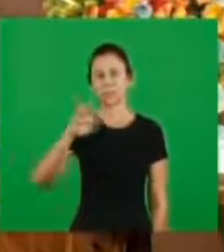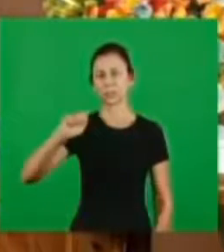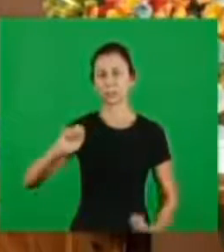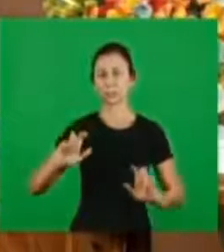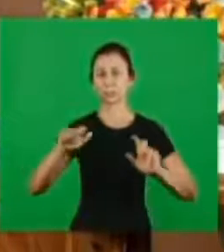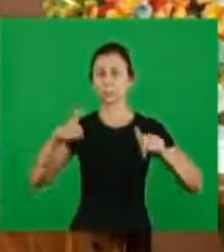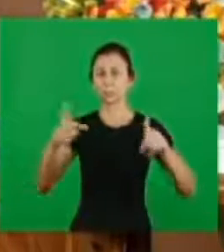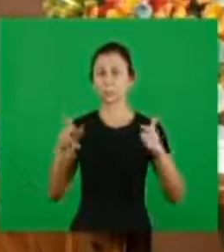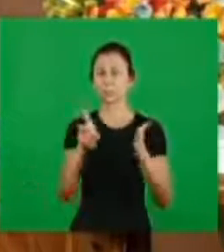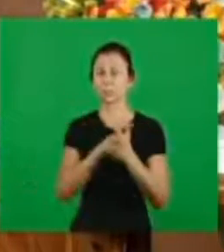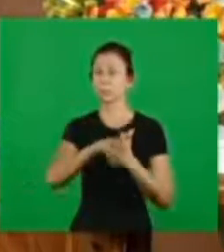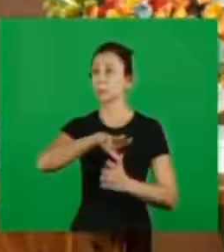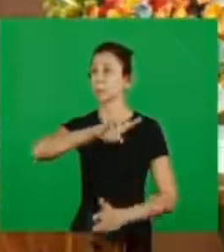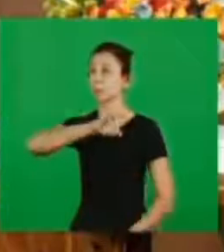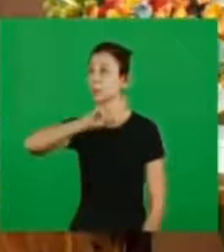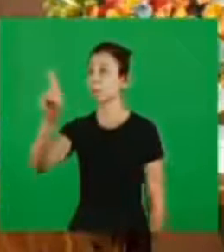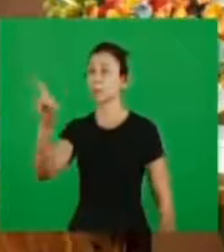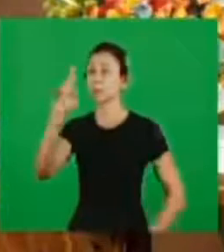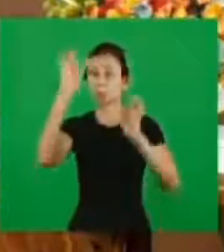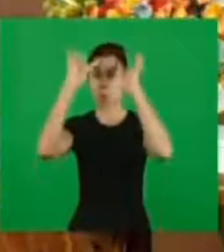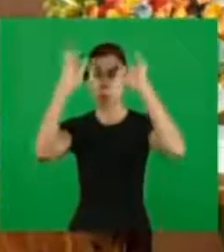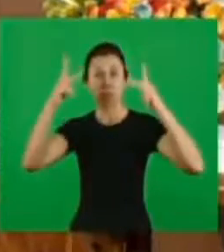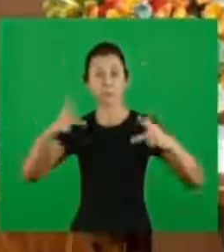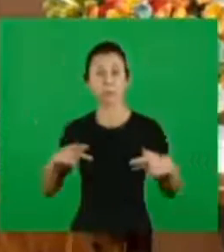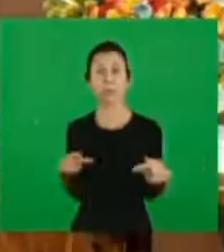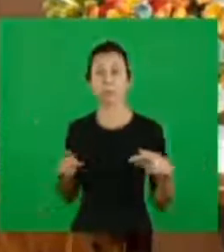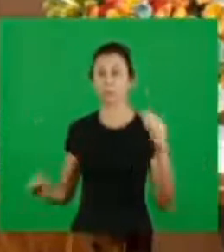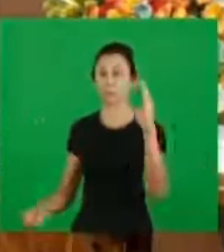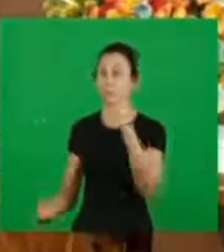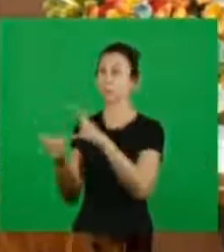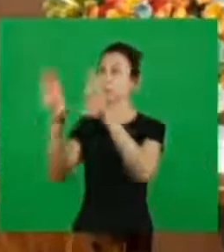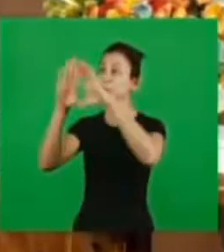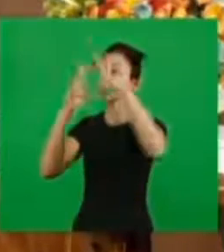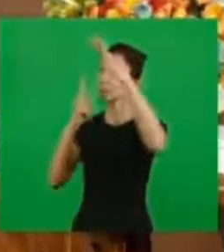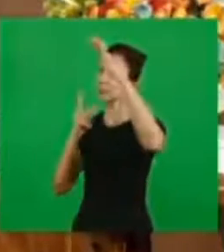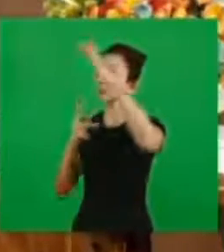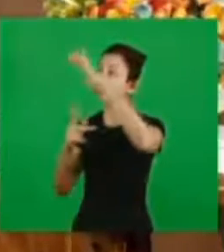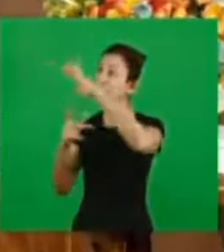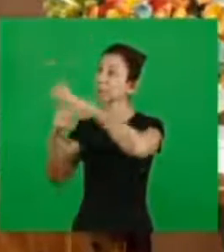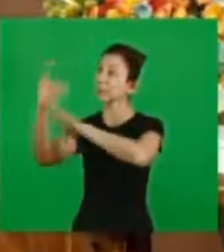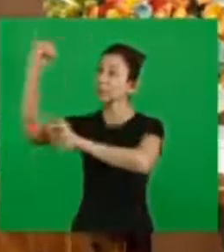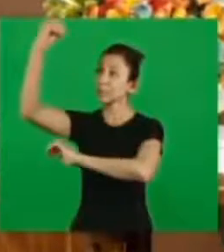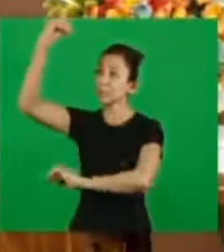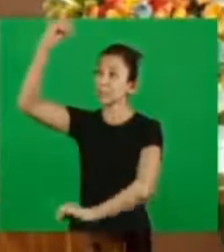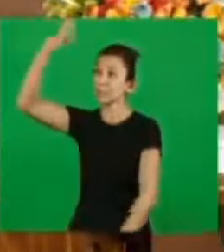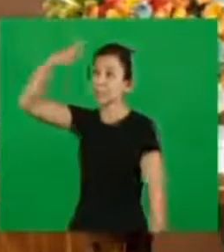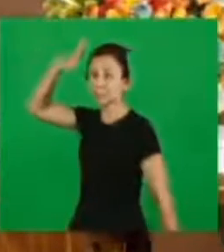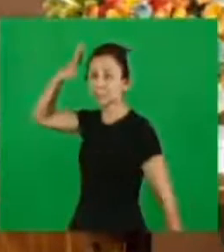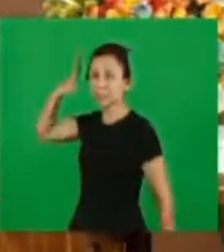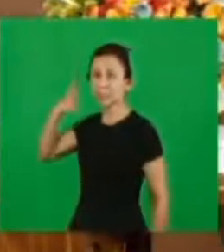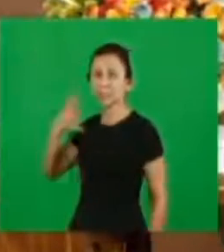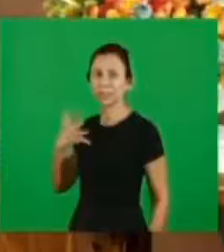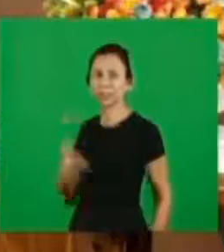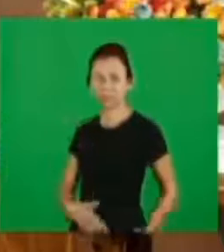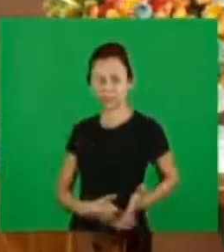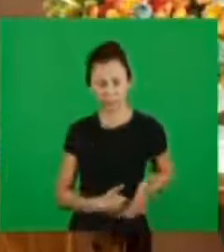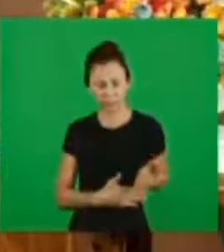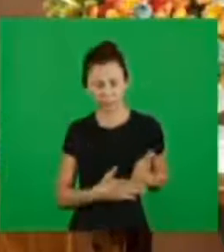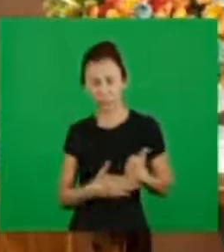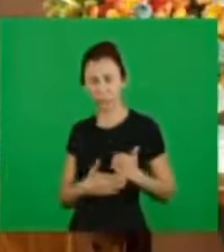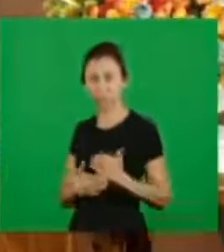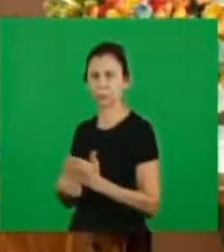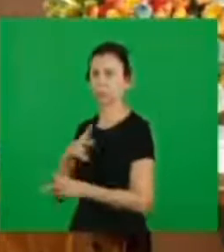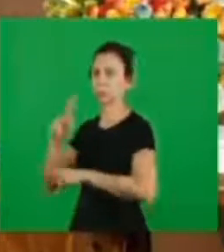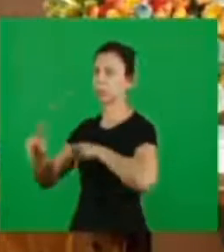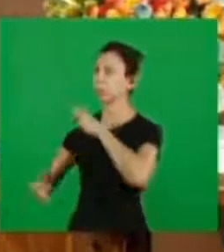verb. What is not from man, it comes from eternity, which is the light that comes down, is the same light that guides